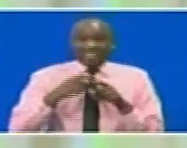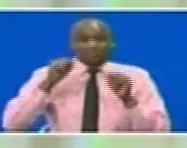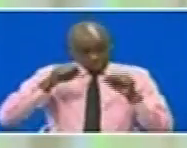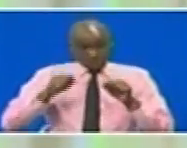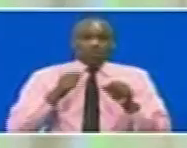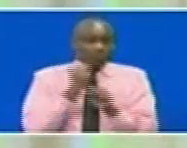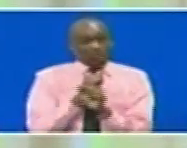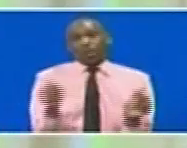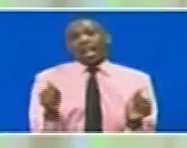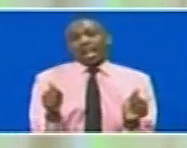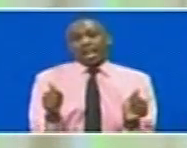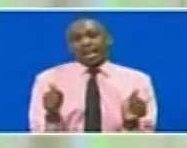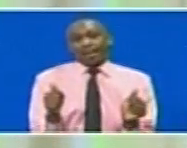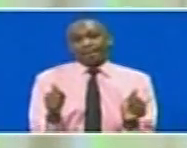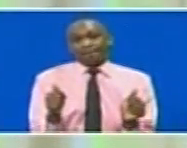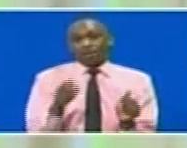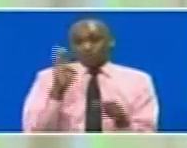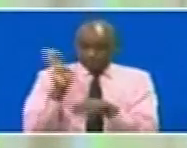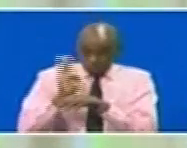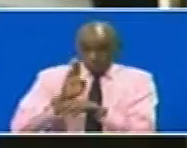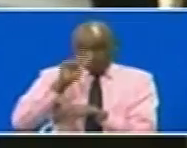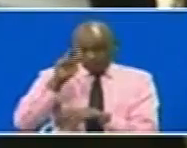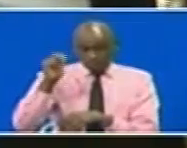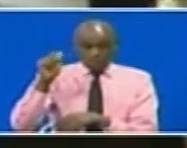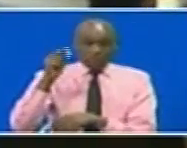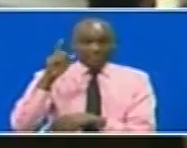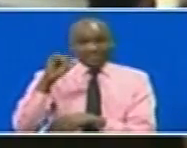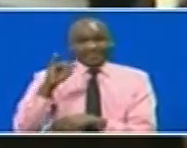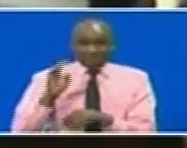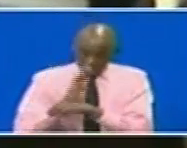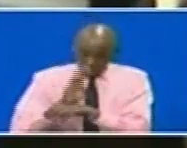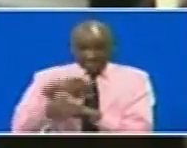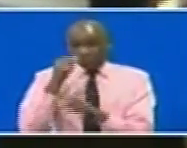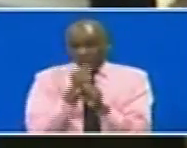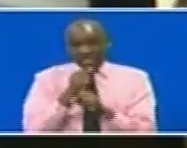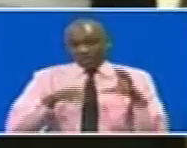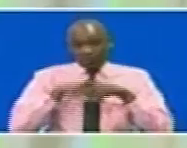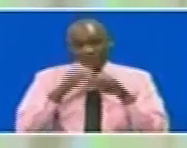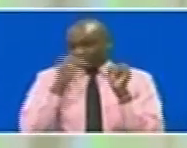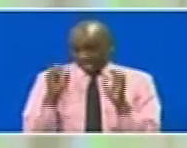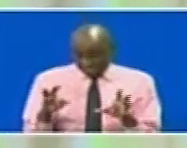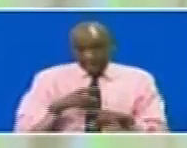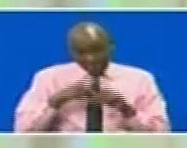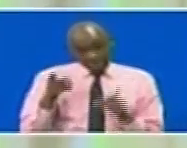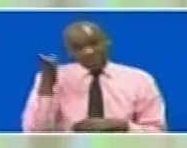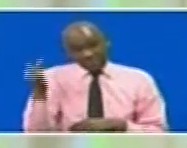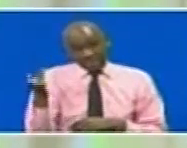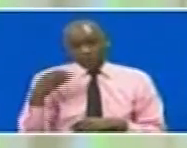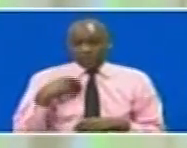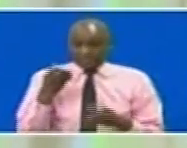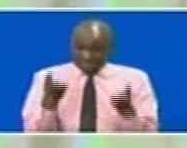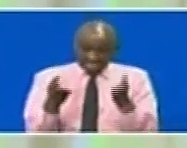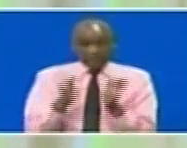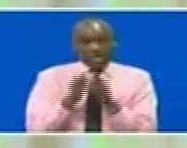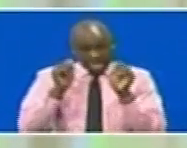play. Burundi has not been very comfortable working. But we are there with others, and we are